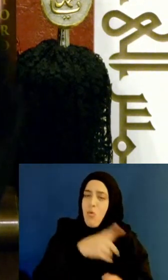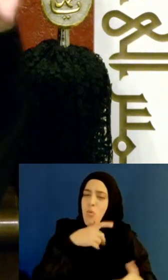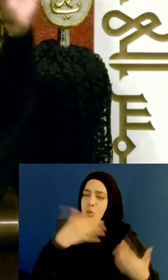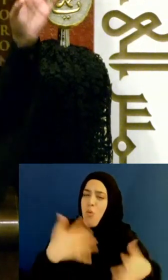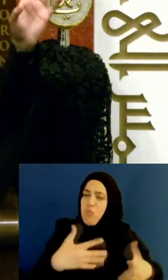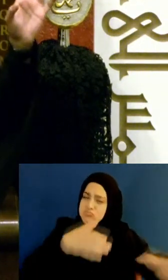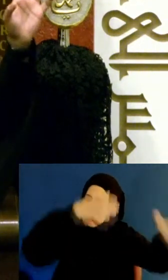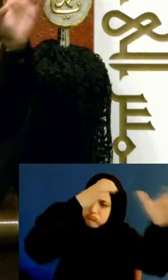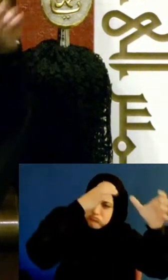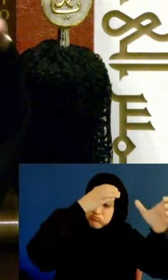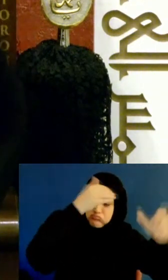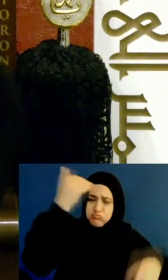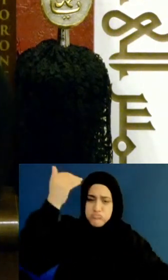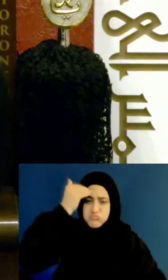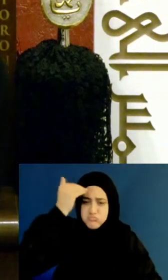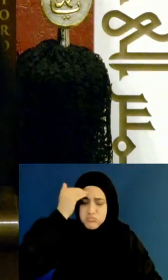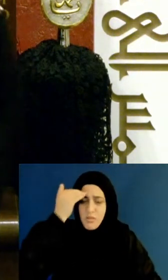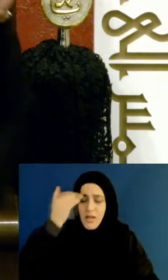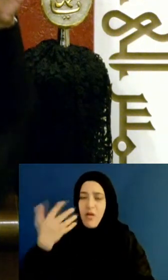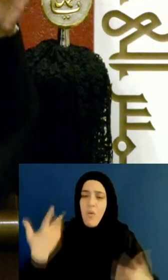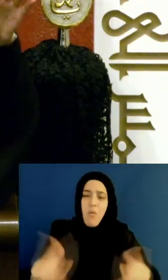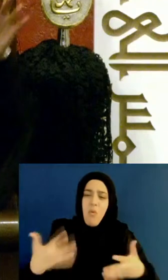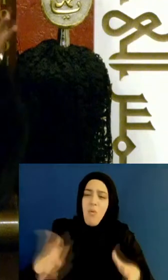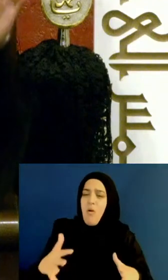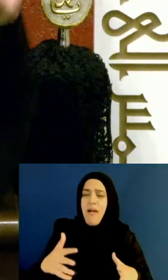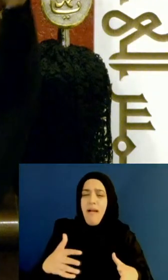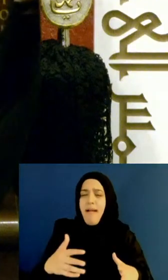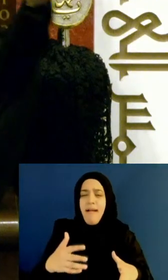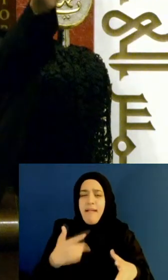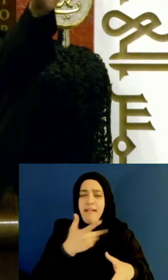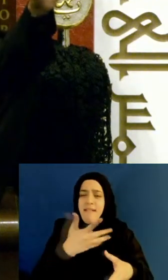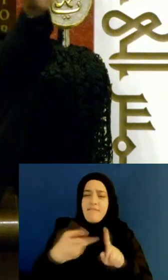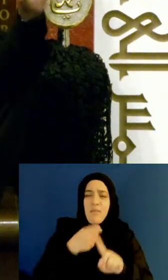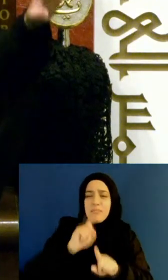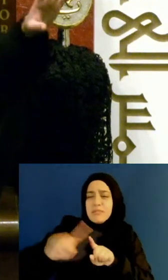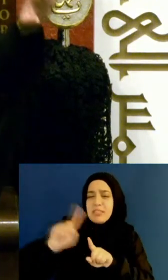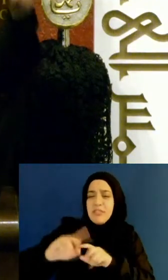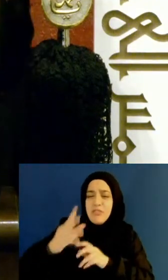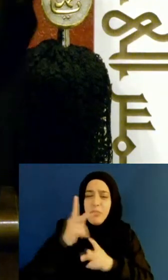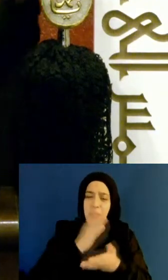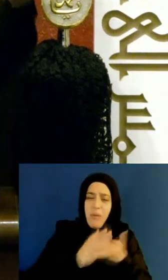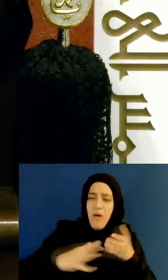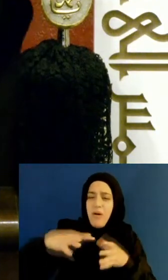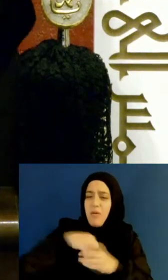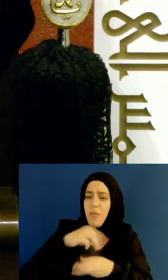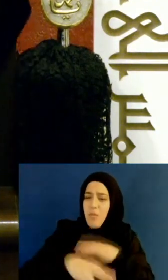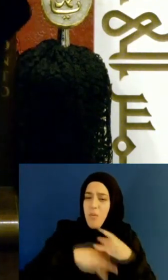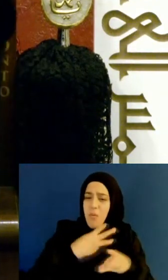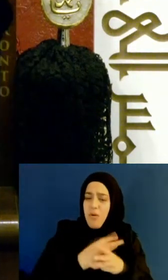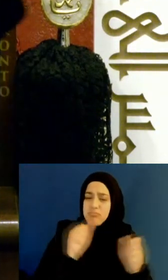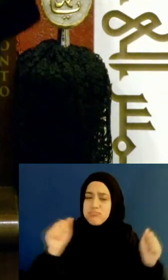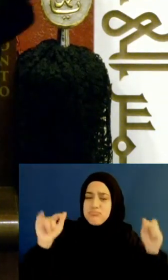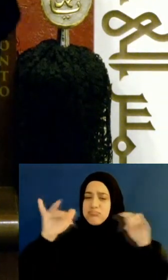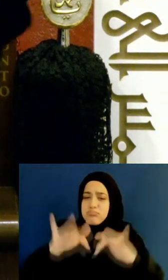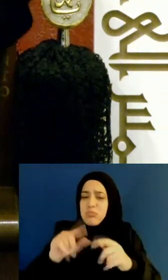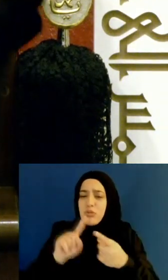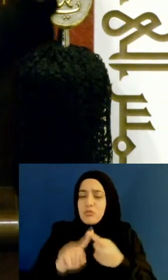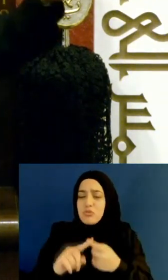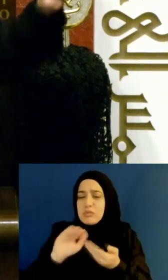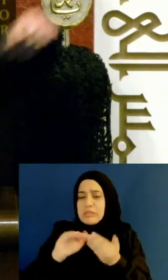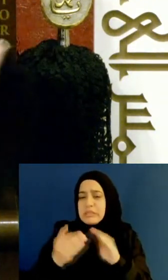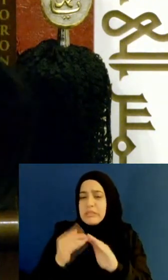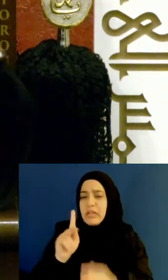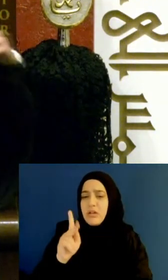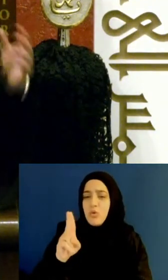have congregated from all different parts of the world in the city of Kufa, because they have this conference going on to